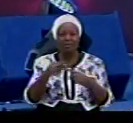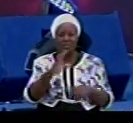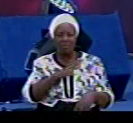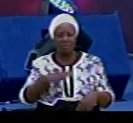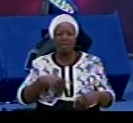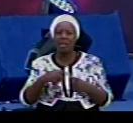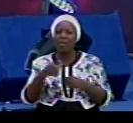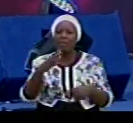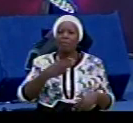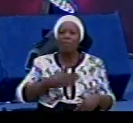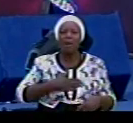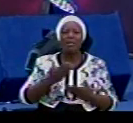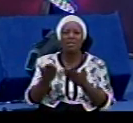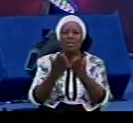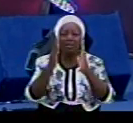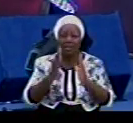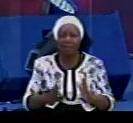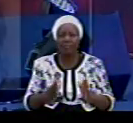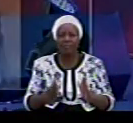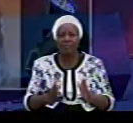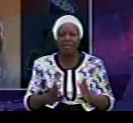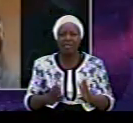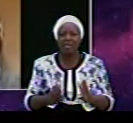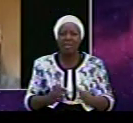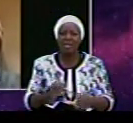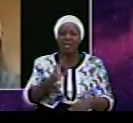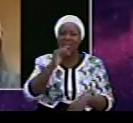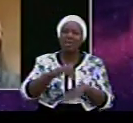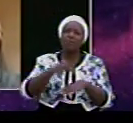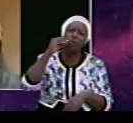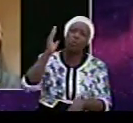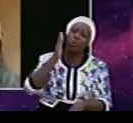servant lies at home. He wasn't there.